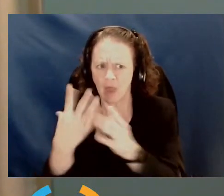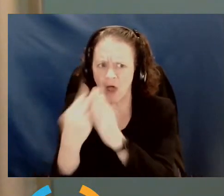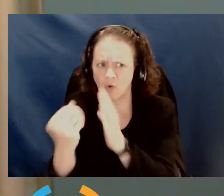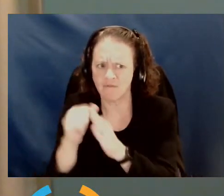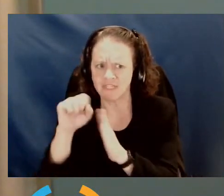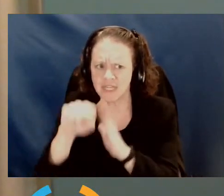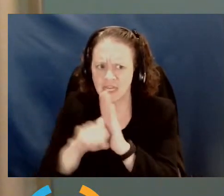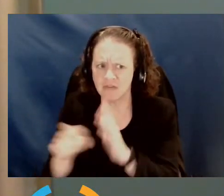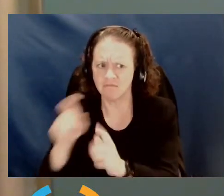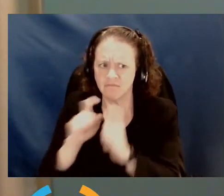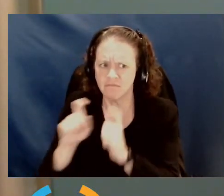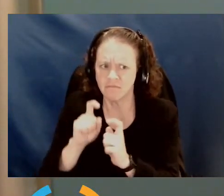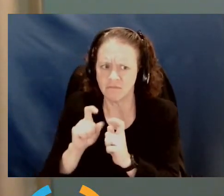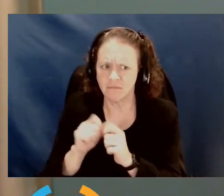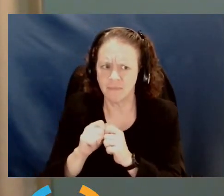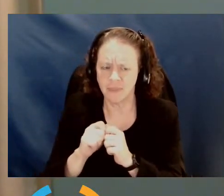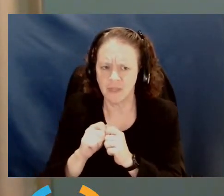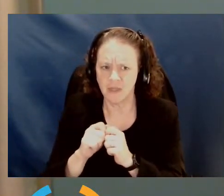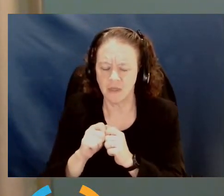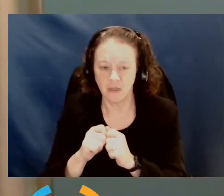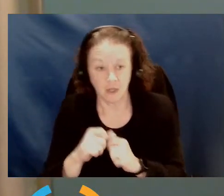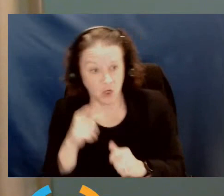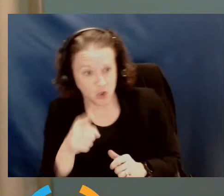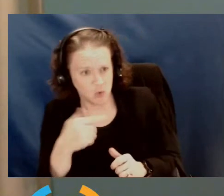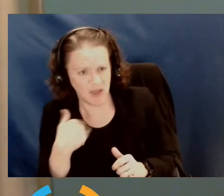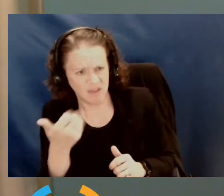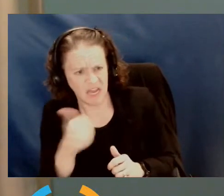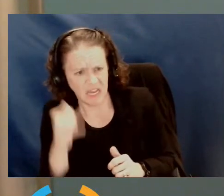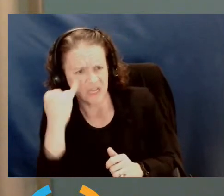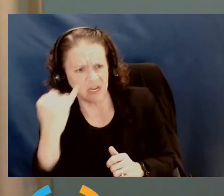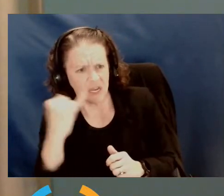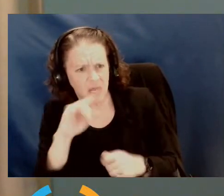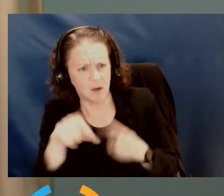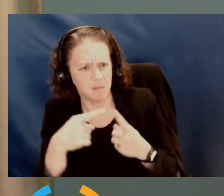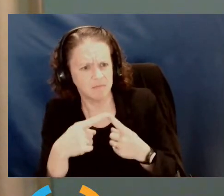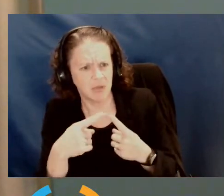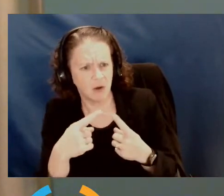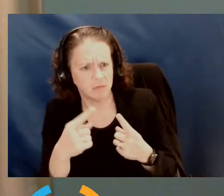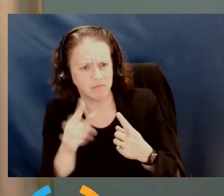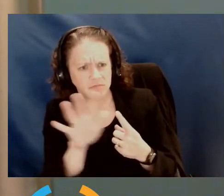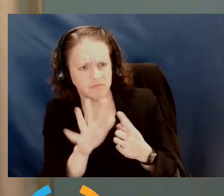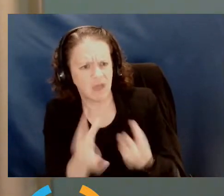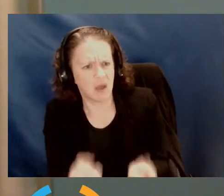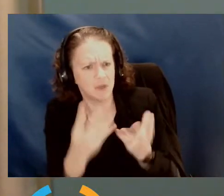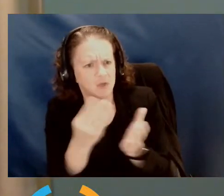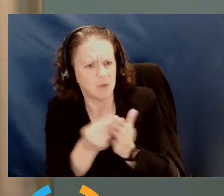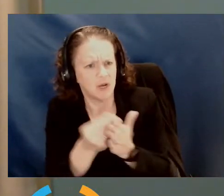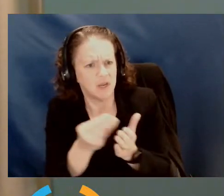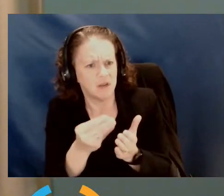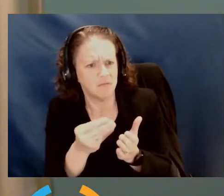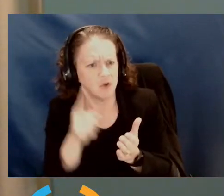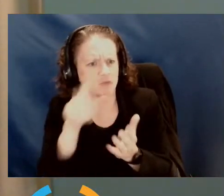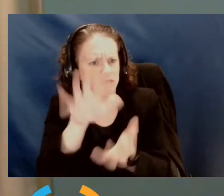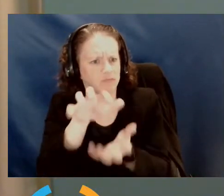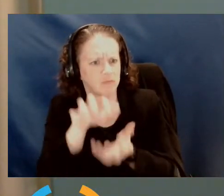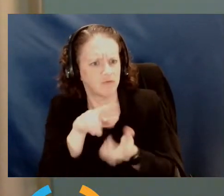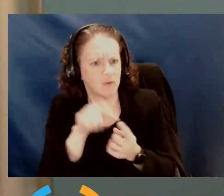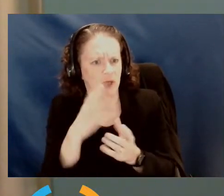state. Do you have any sense as to how much of your money is from out of state? And is that an issue? Maybe that's more important.